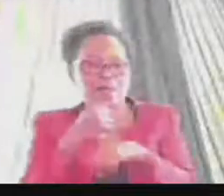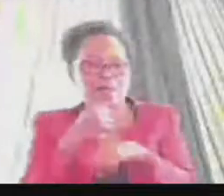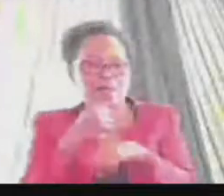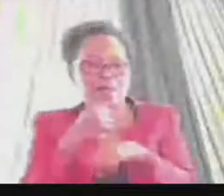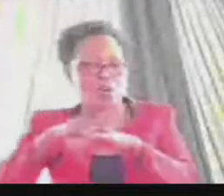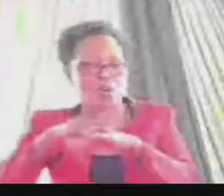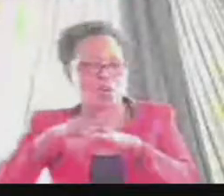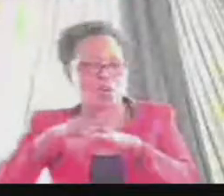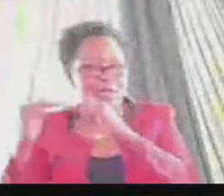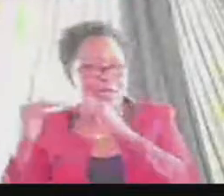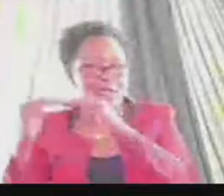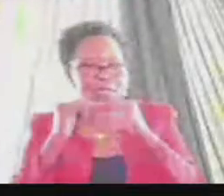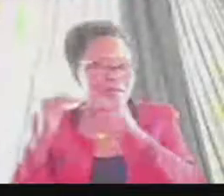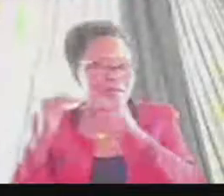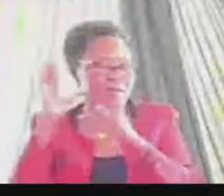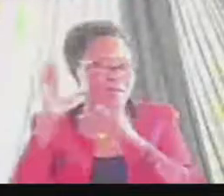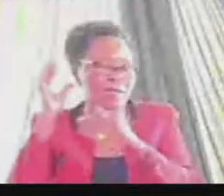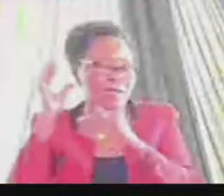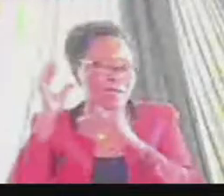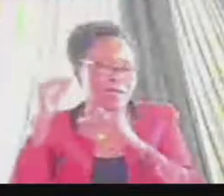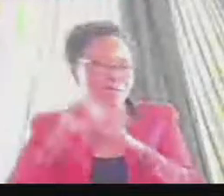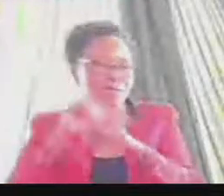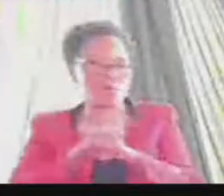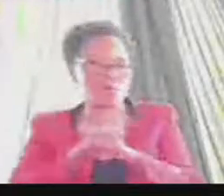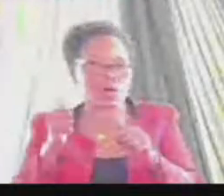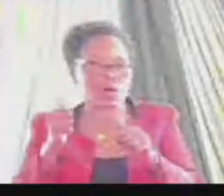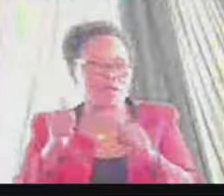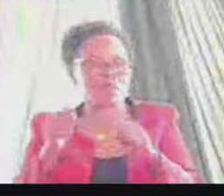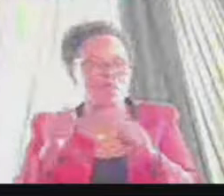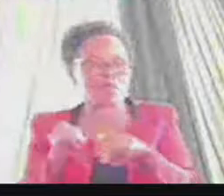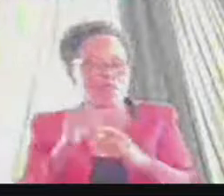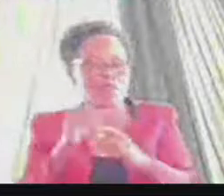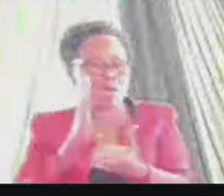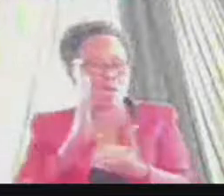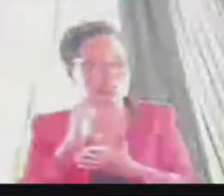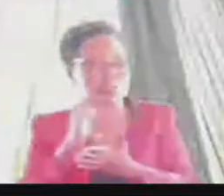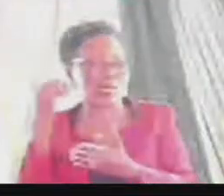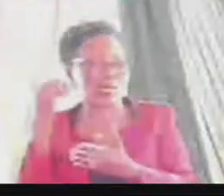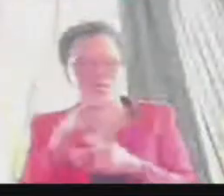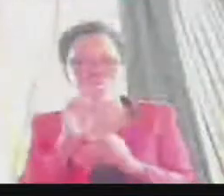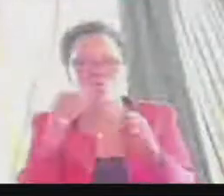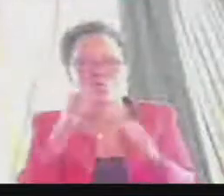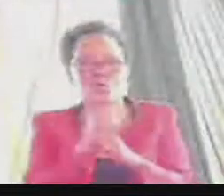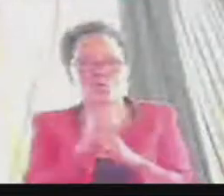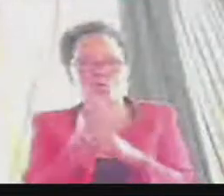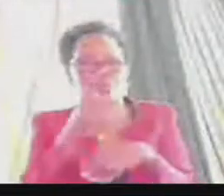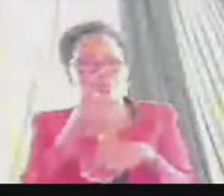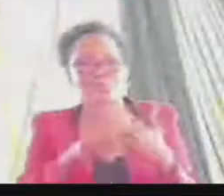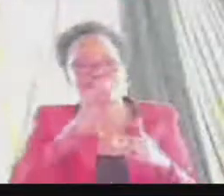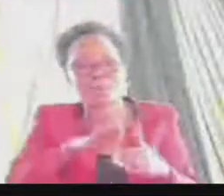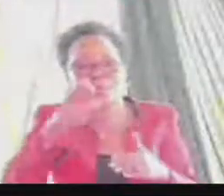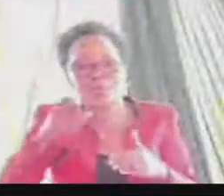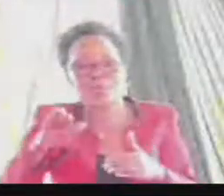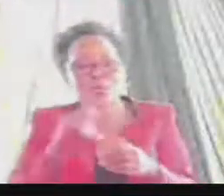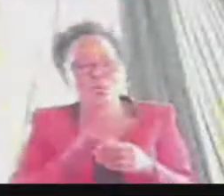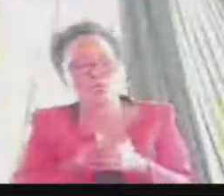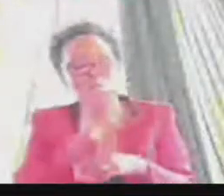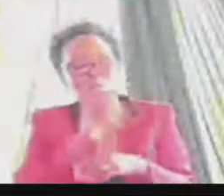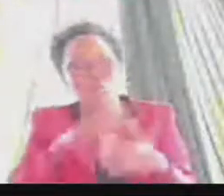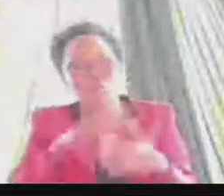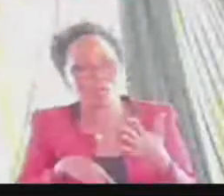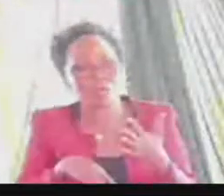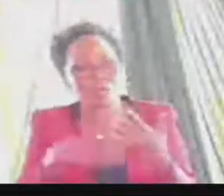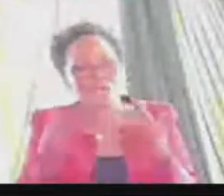actual digitization of the systems within the institution. What steps would you take, using